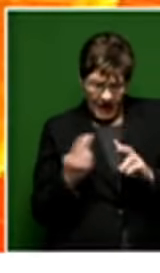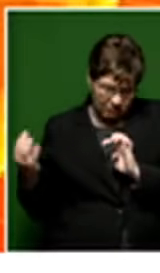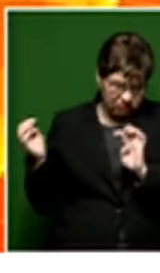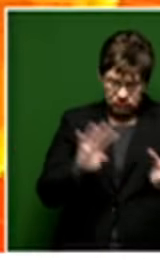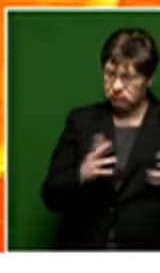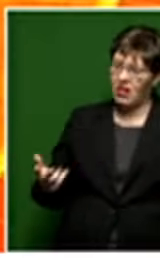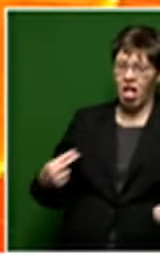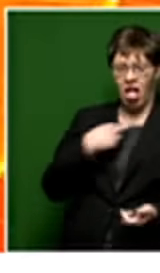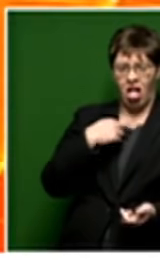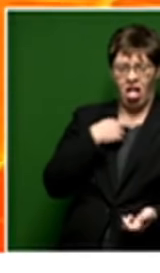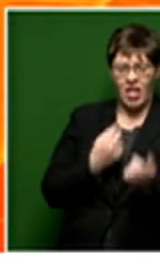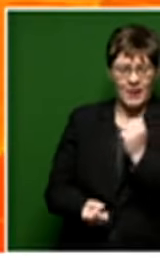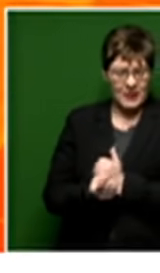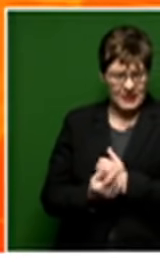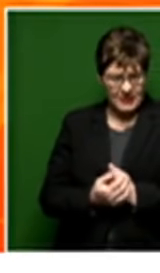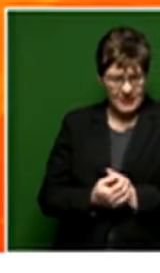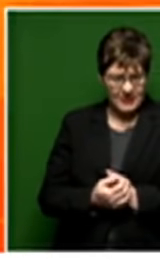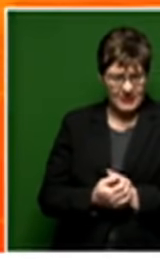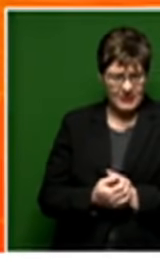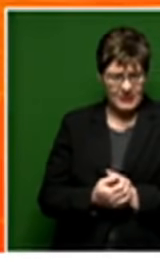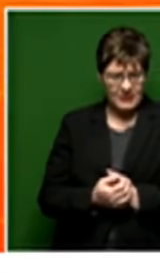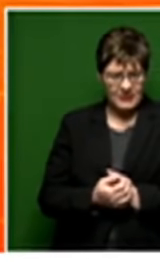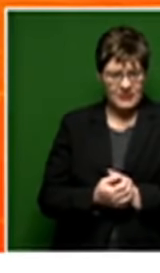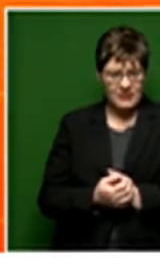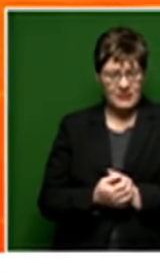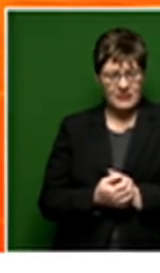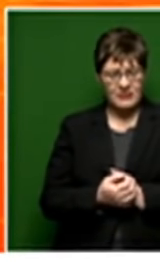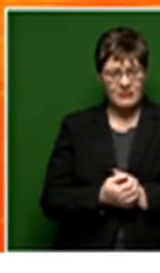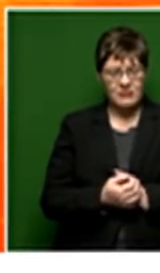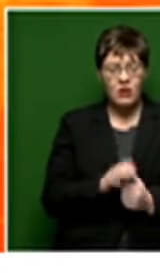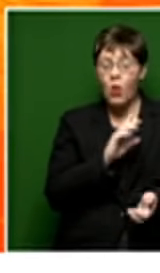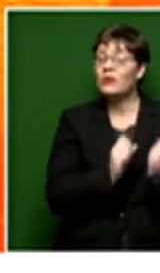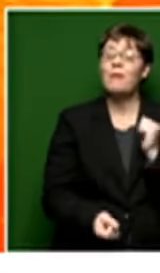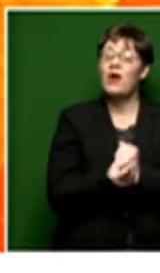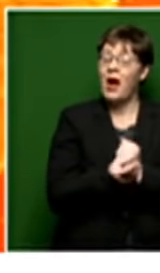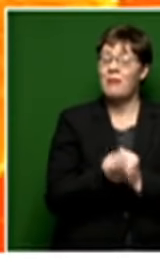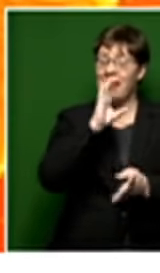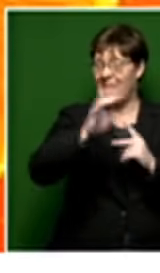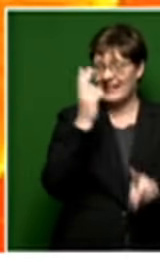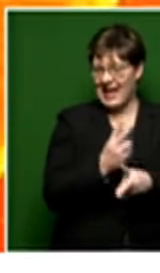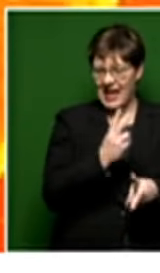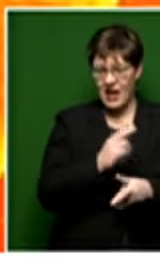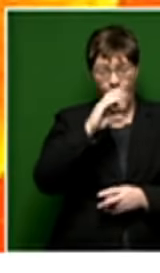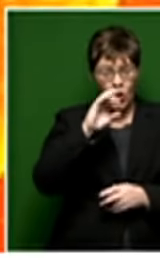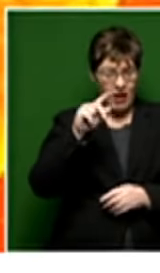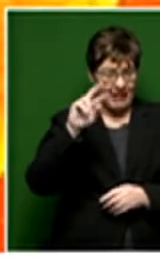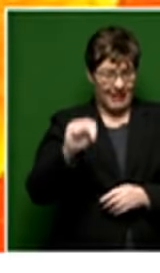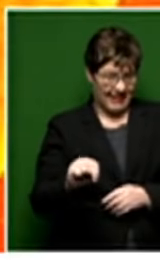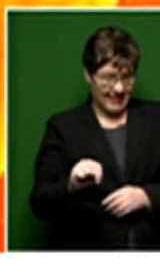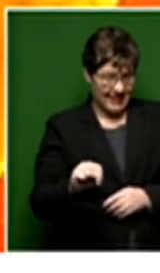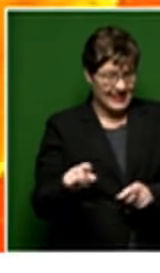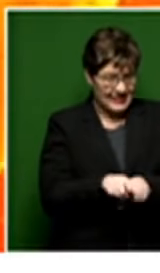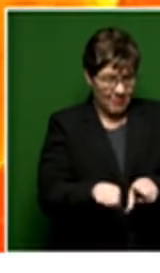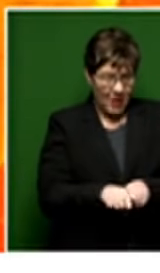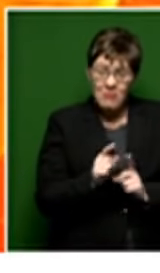very unfortunate situation. And that, of course, I'm talking about Collins Khosa. I don't want to bring up that case, but I want to know that going forward, these kind